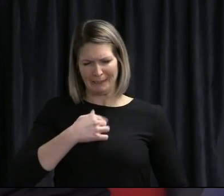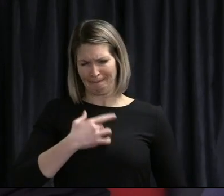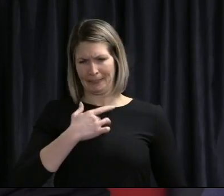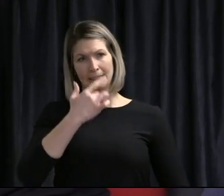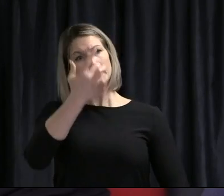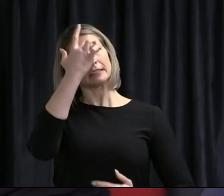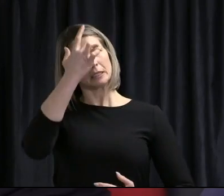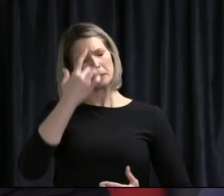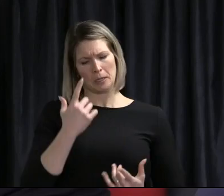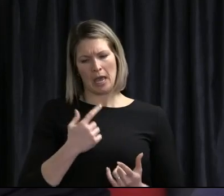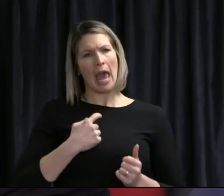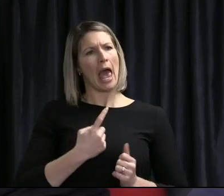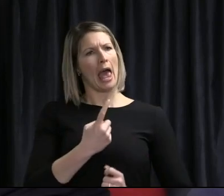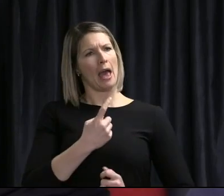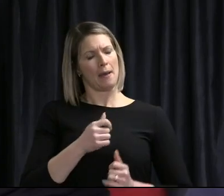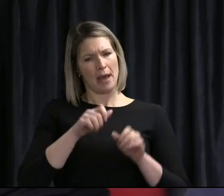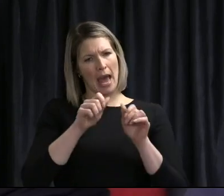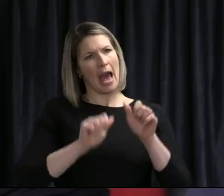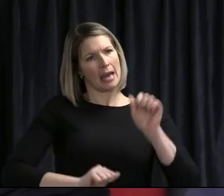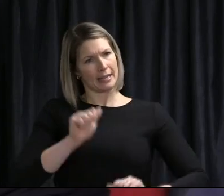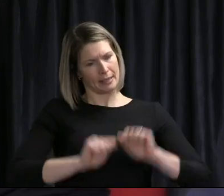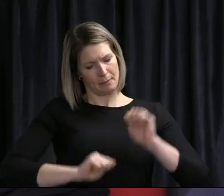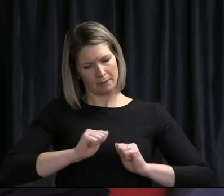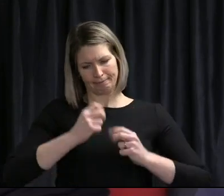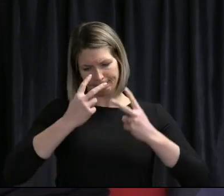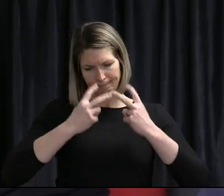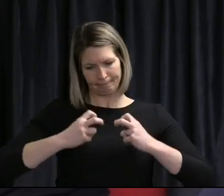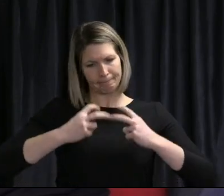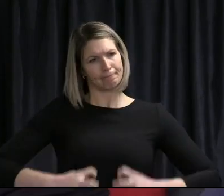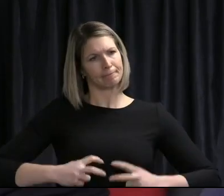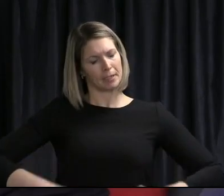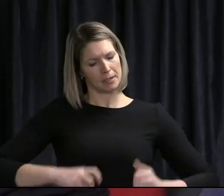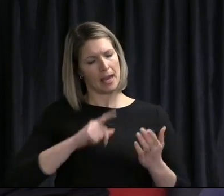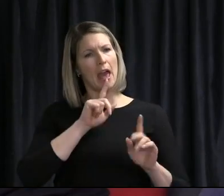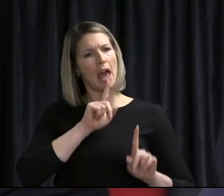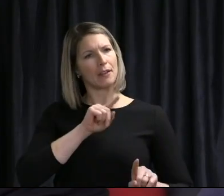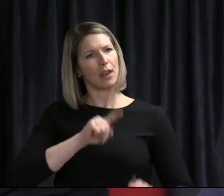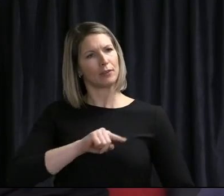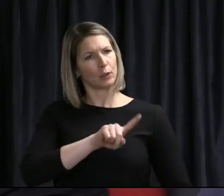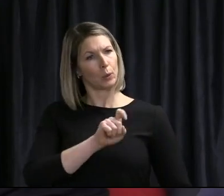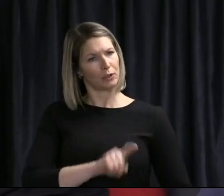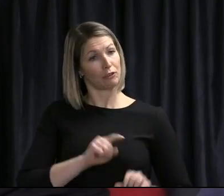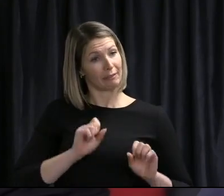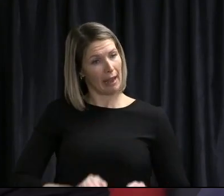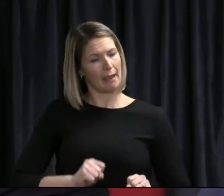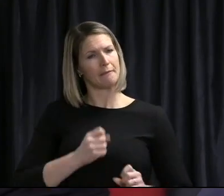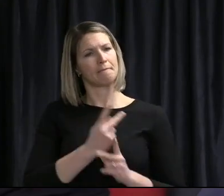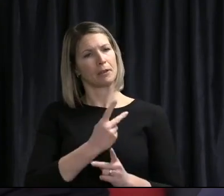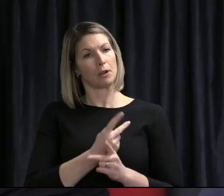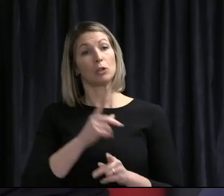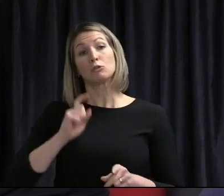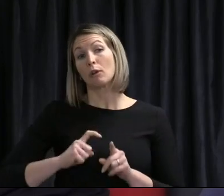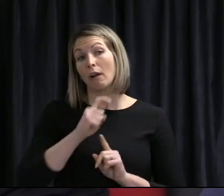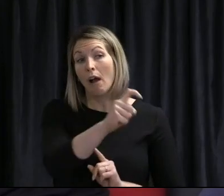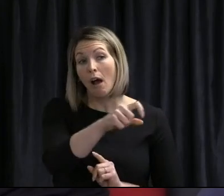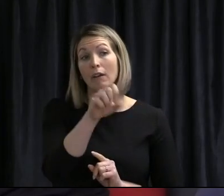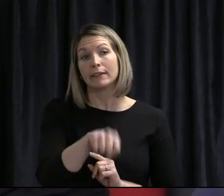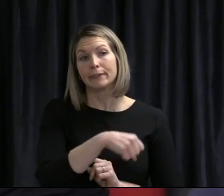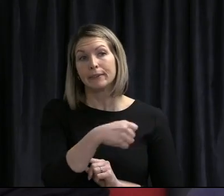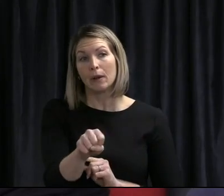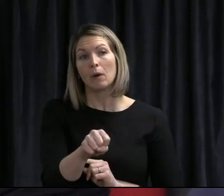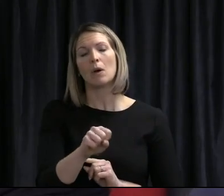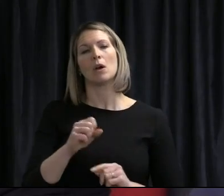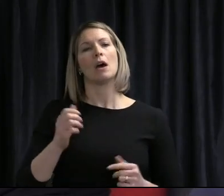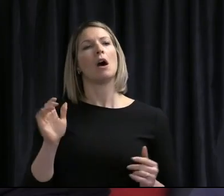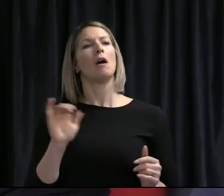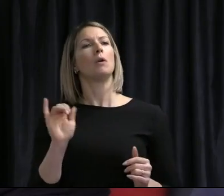811helpline.ca. Our Provincial Emergency Operations Centre is in operation, and we have implemented our Provincial Emergency Plan